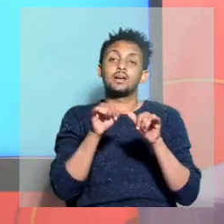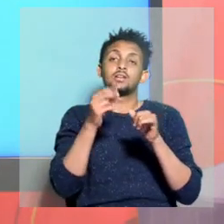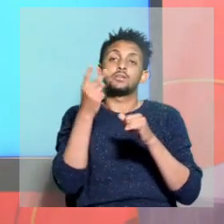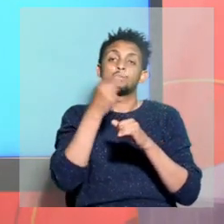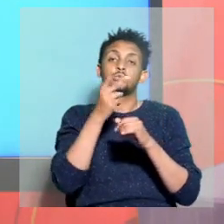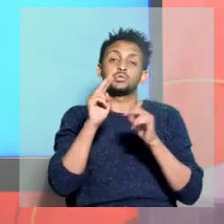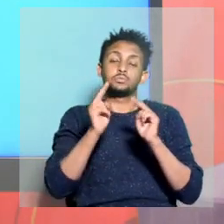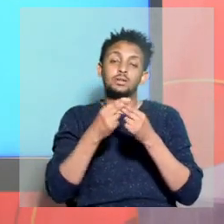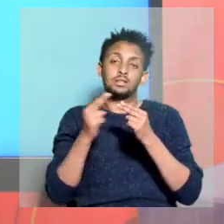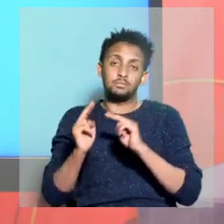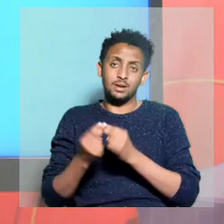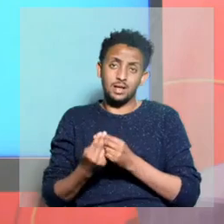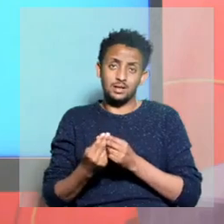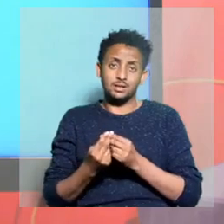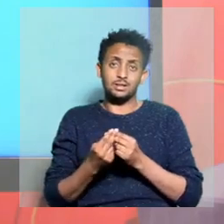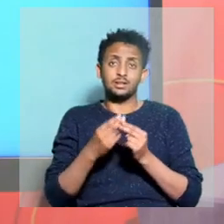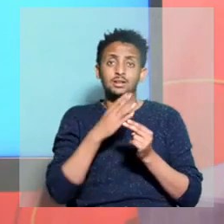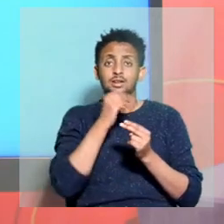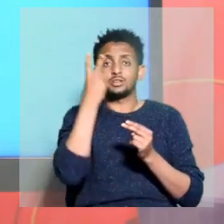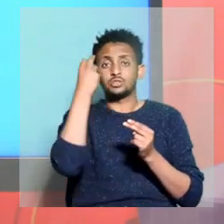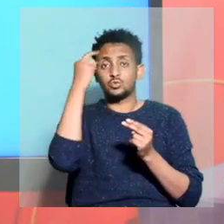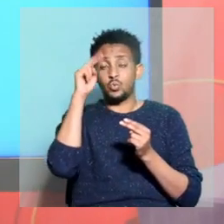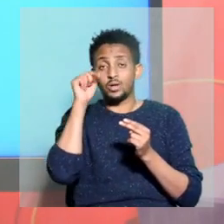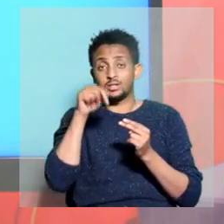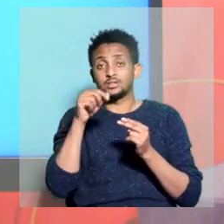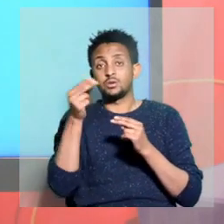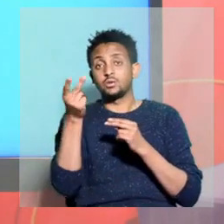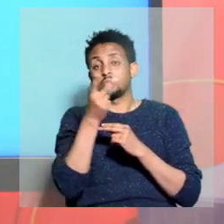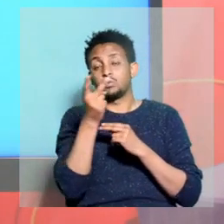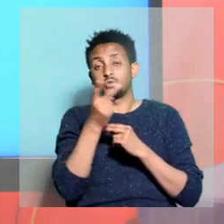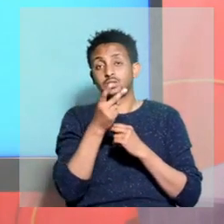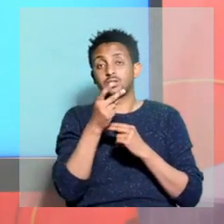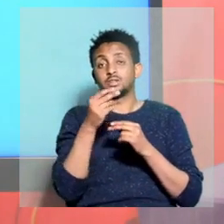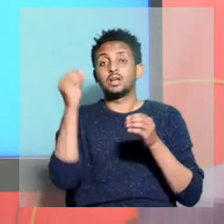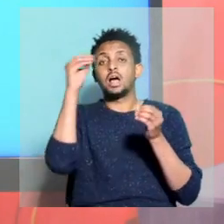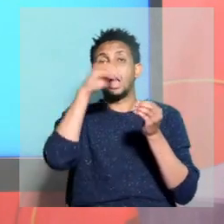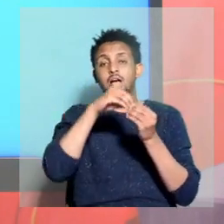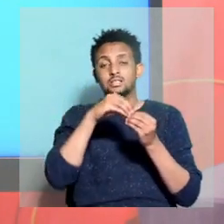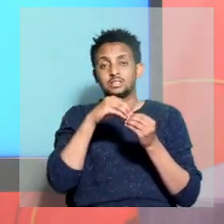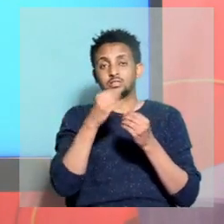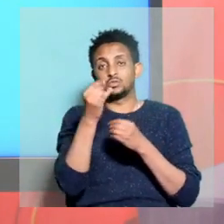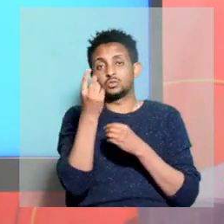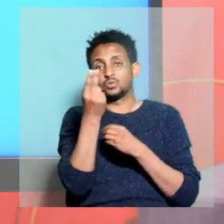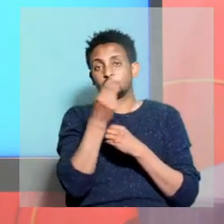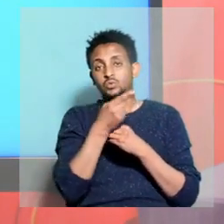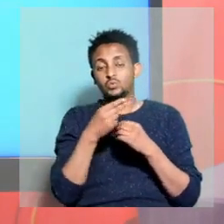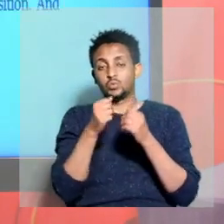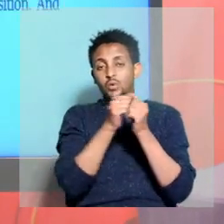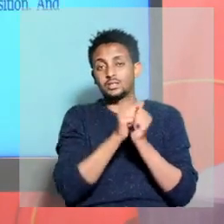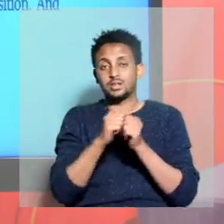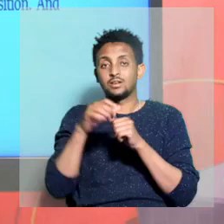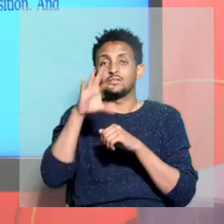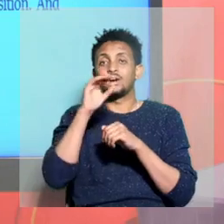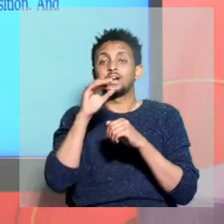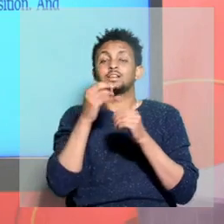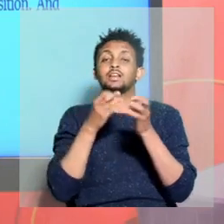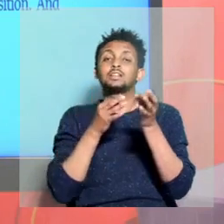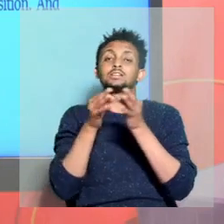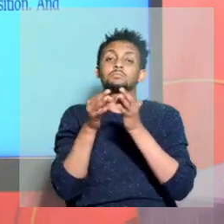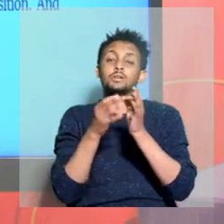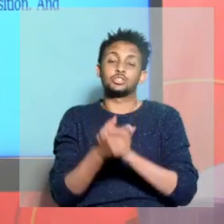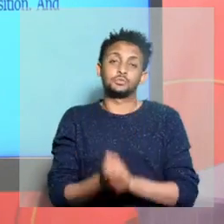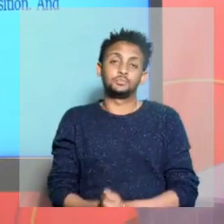both sides by omega and squaring it, both sides, and adding it together, you can find such an